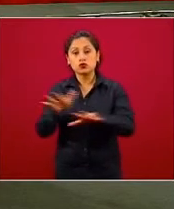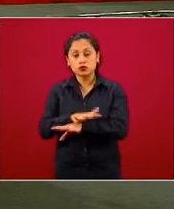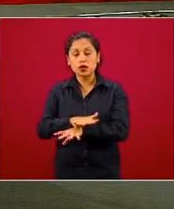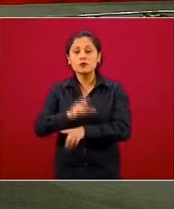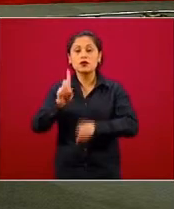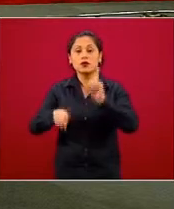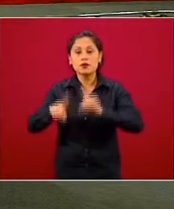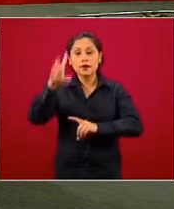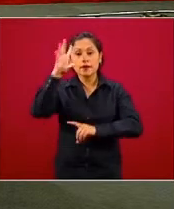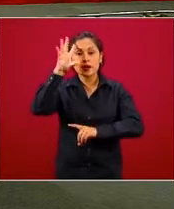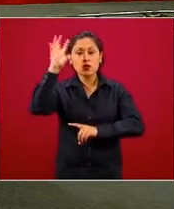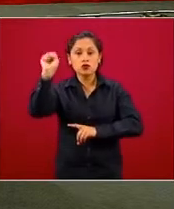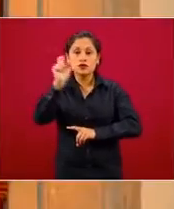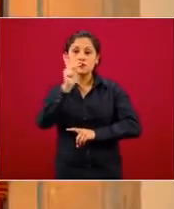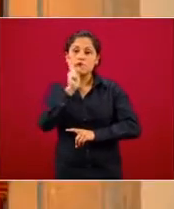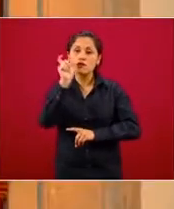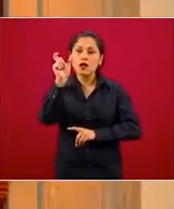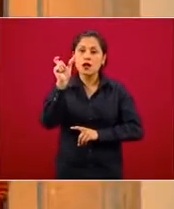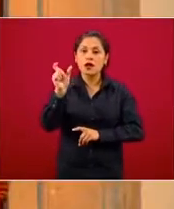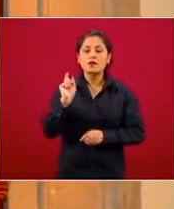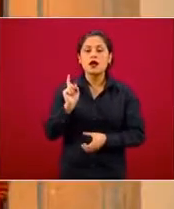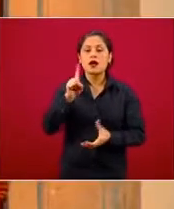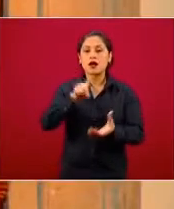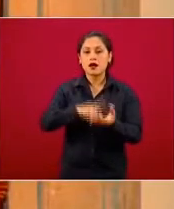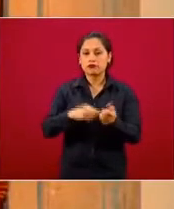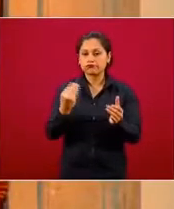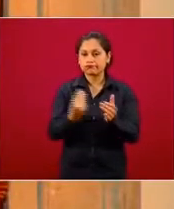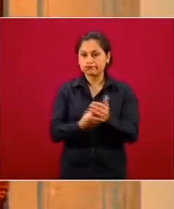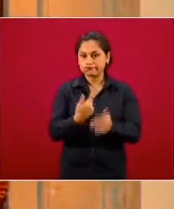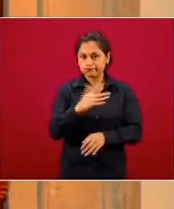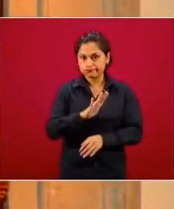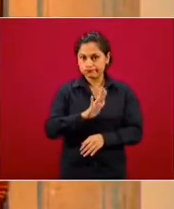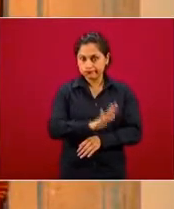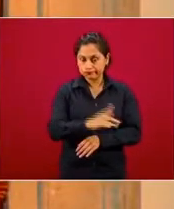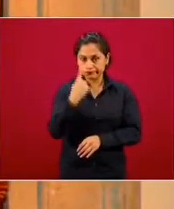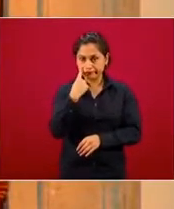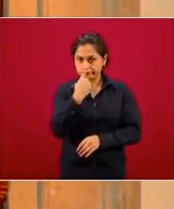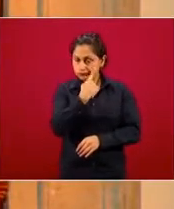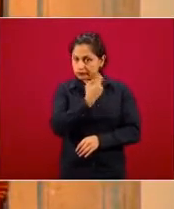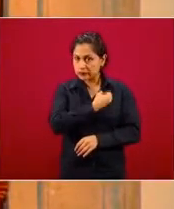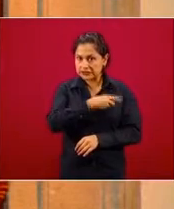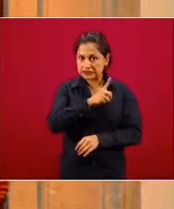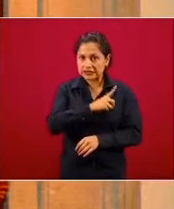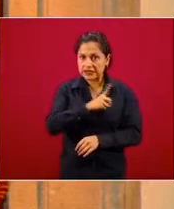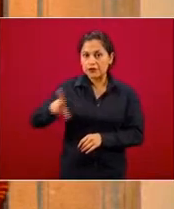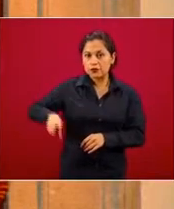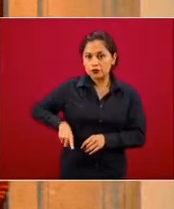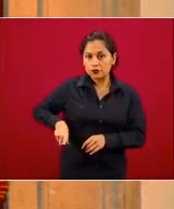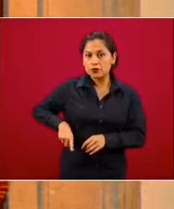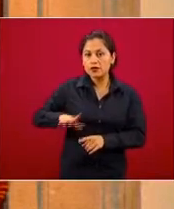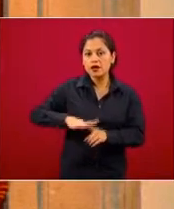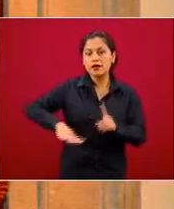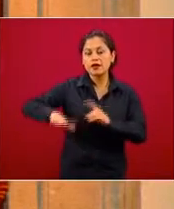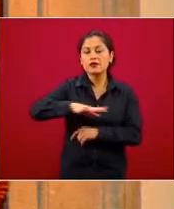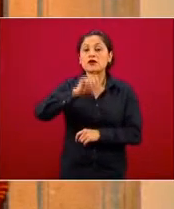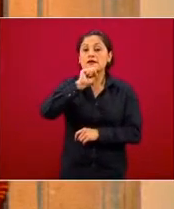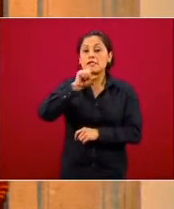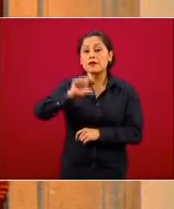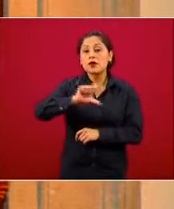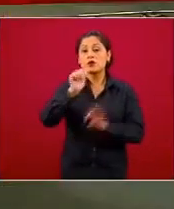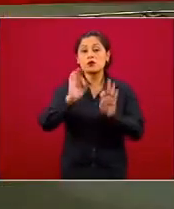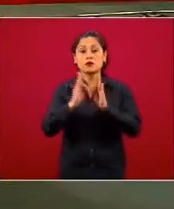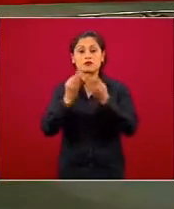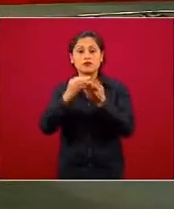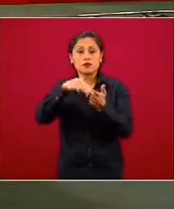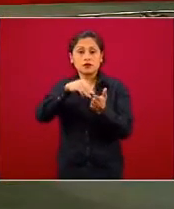controlling diseases and public health. Other things, other parts of it have to do with epidemiological results and what they